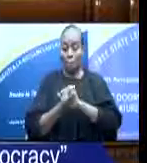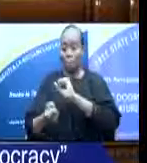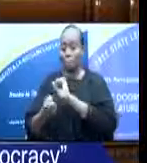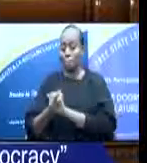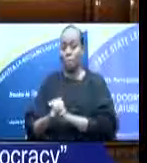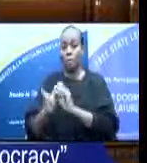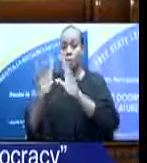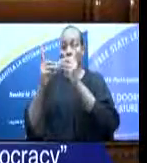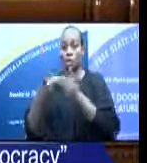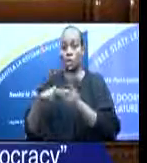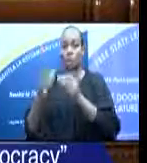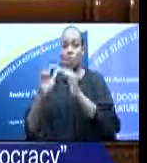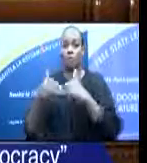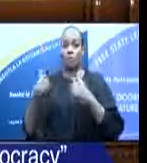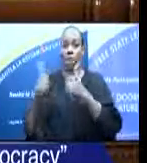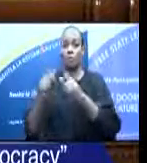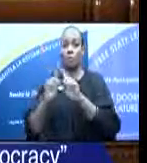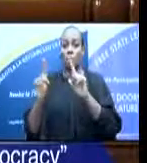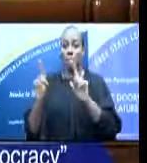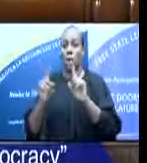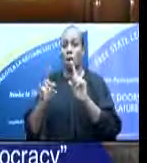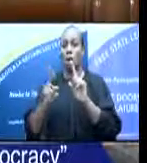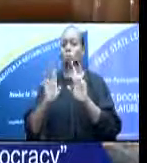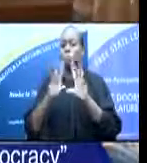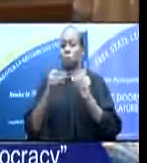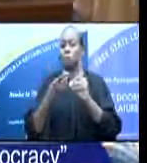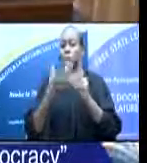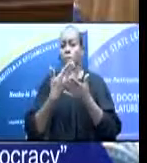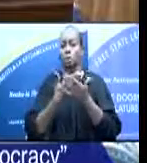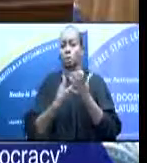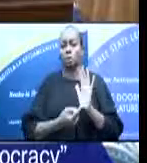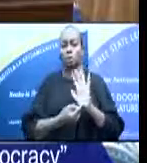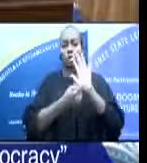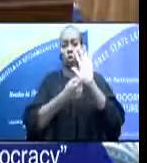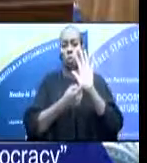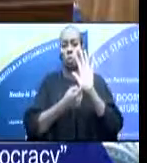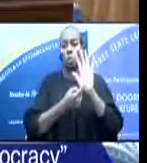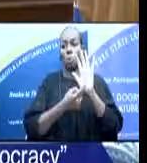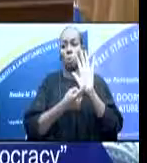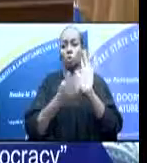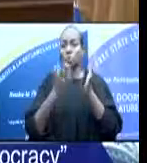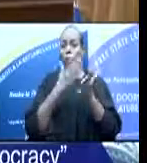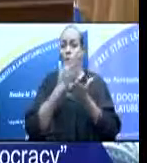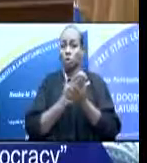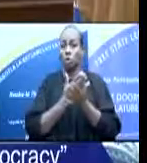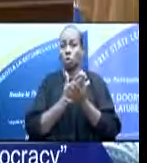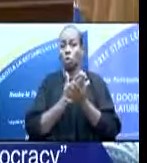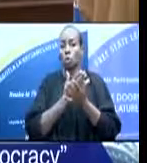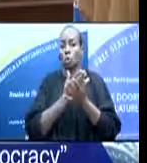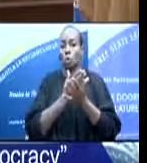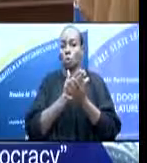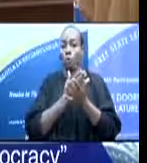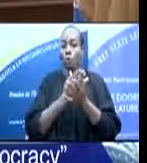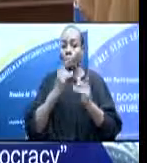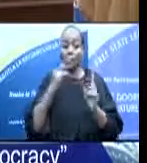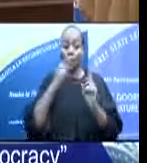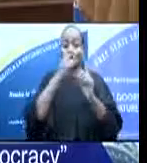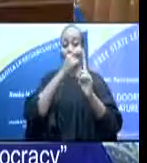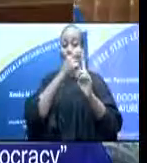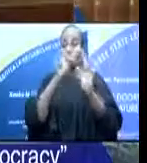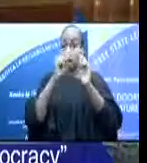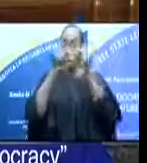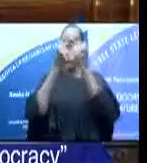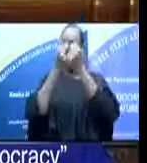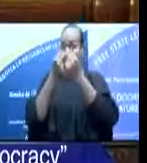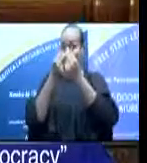daily, this department has displayed a great alignment to targets set by the National